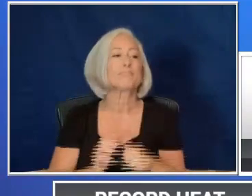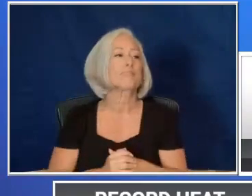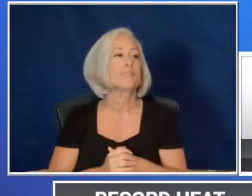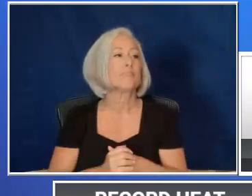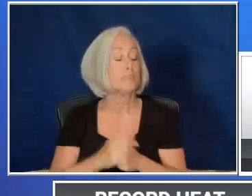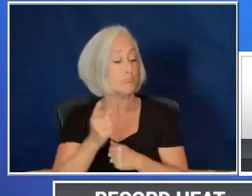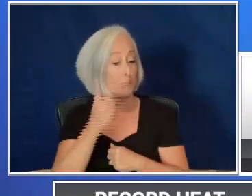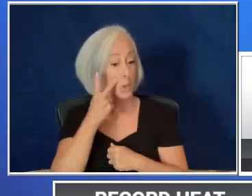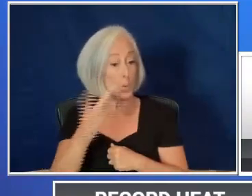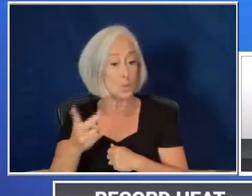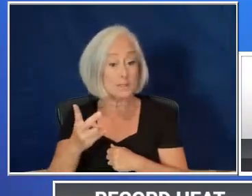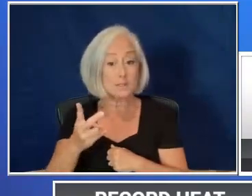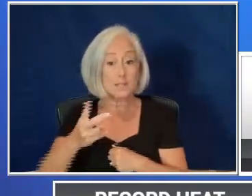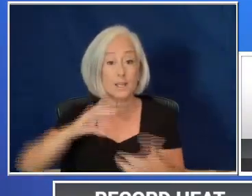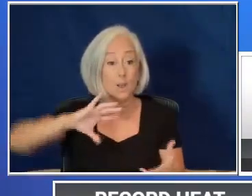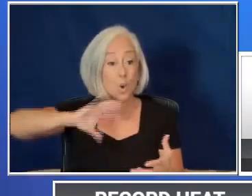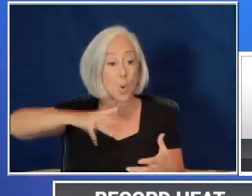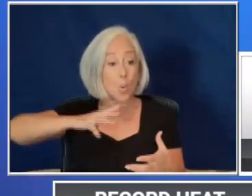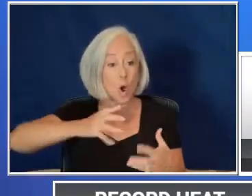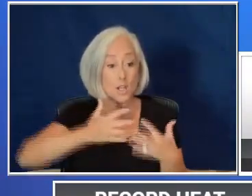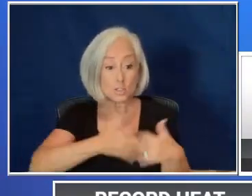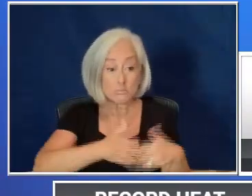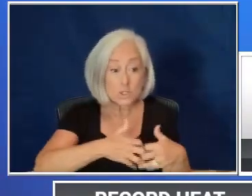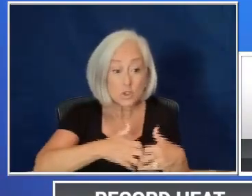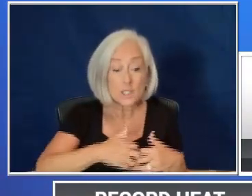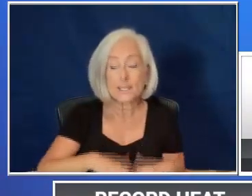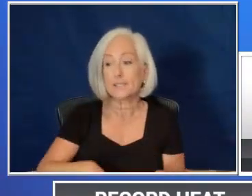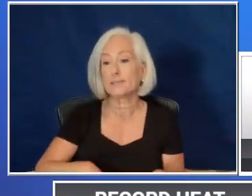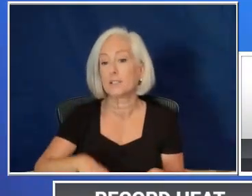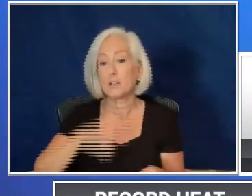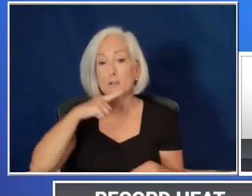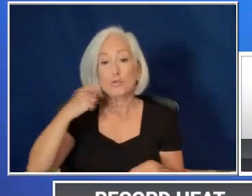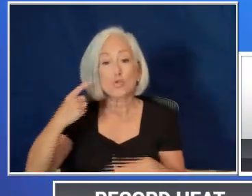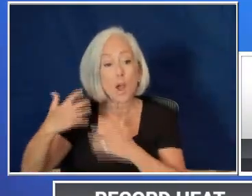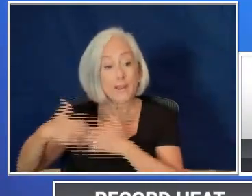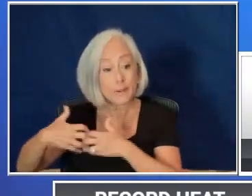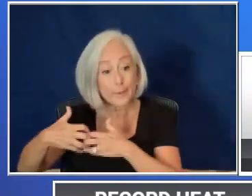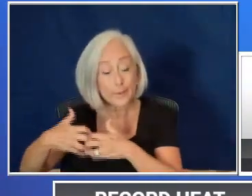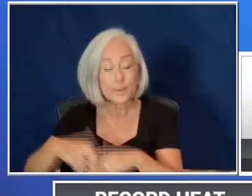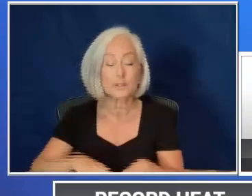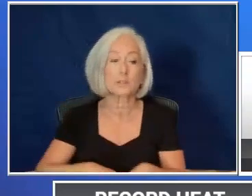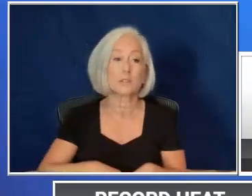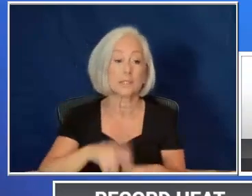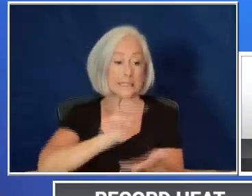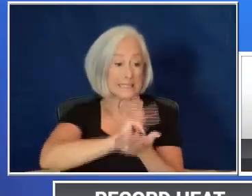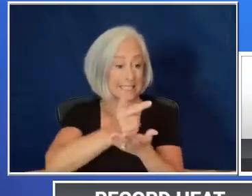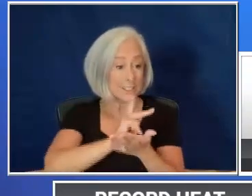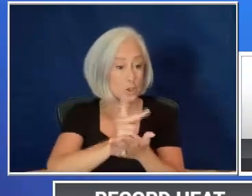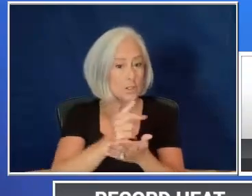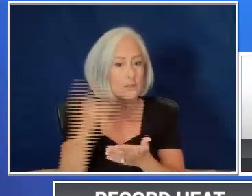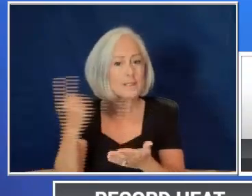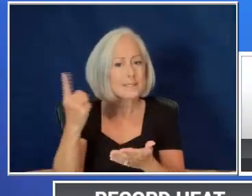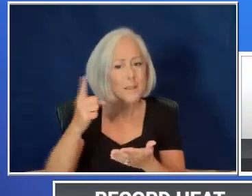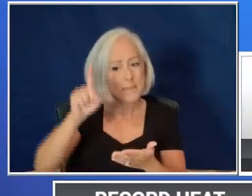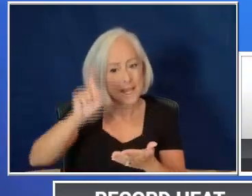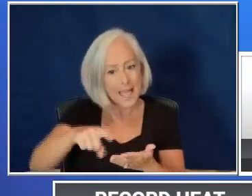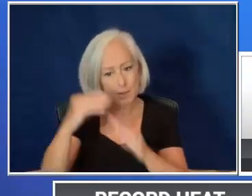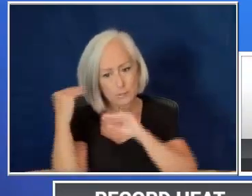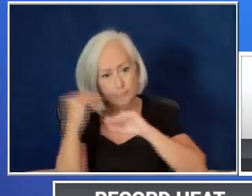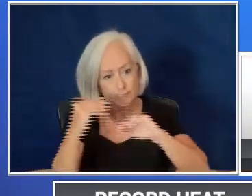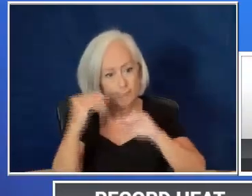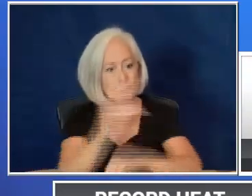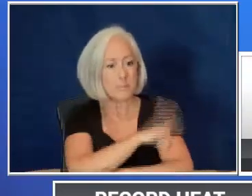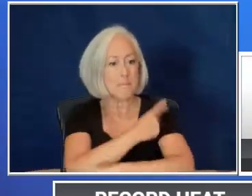and dryer, a kitchen, things that we would need to practice with patients that they simply need to relearn how to do these